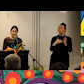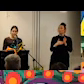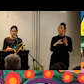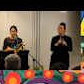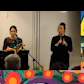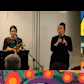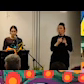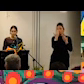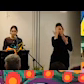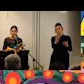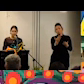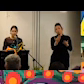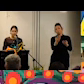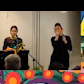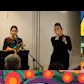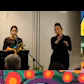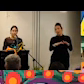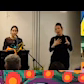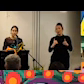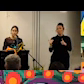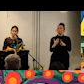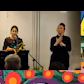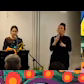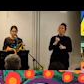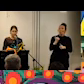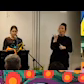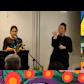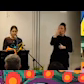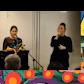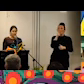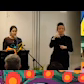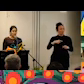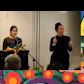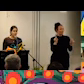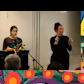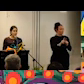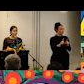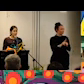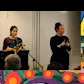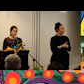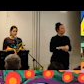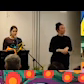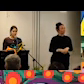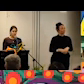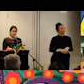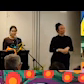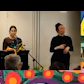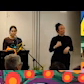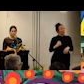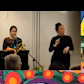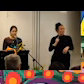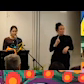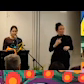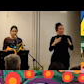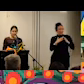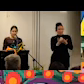present and extend that respect to any First Nations attendees joining us today. So I just have a few housekeeping things before I